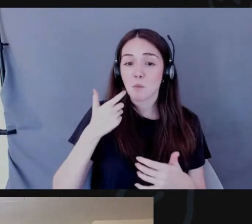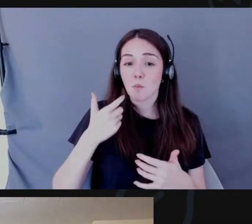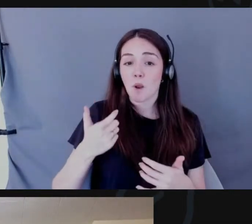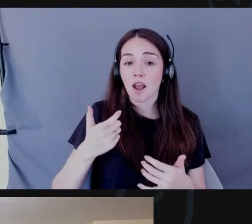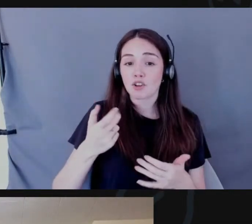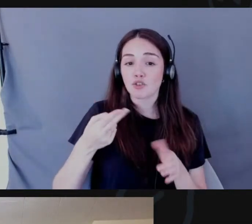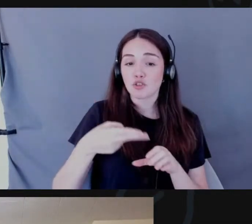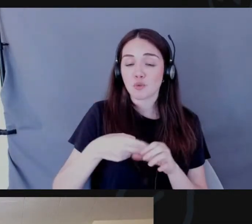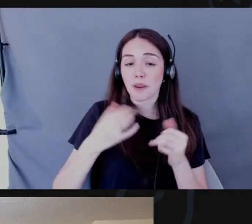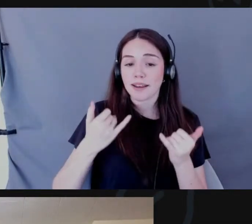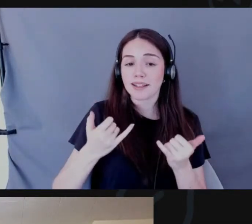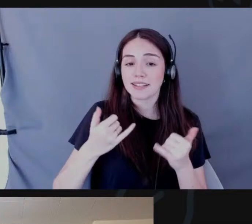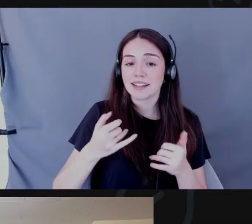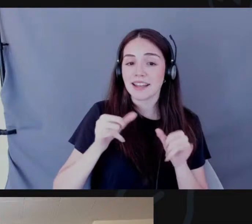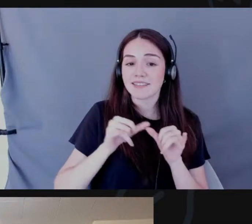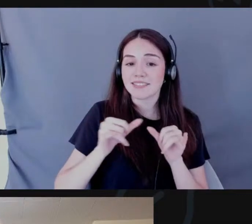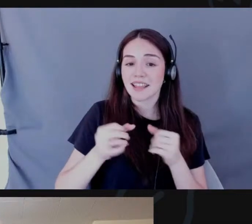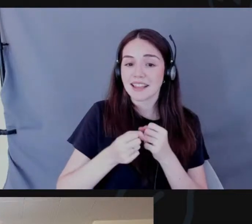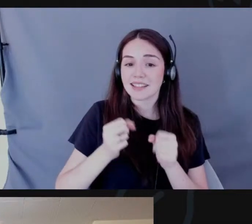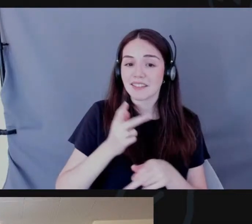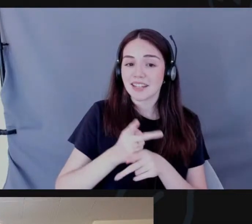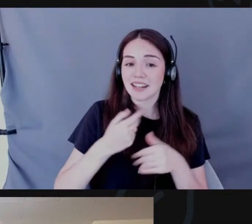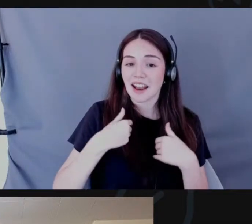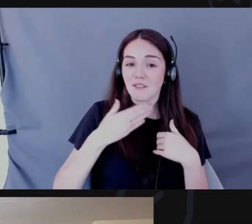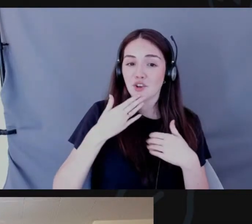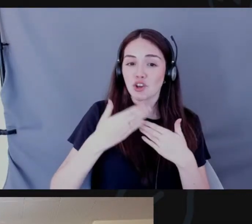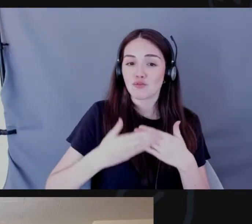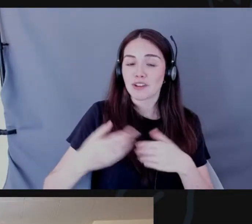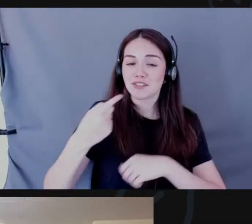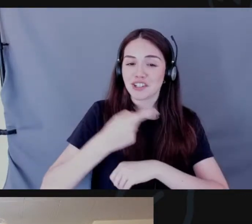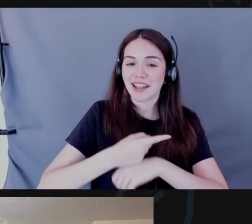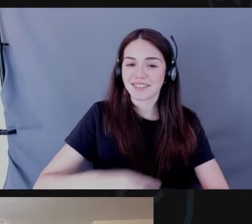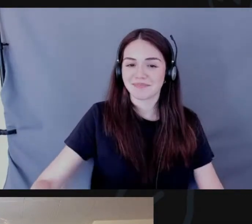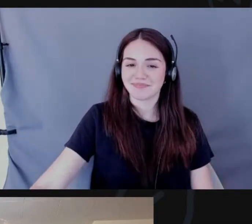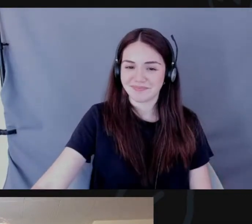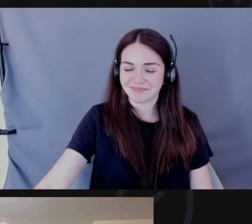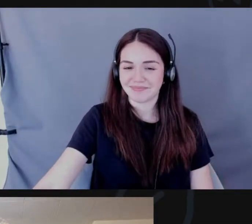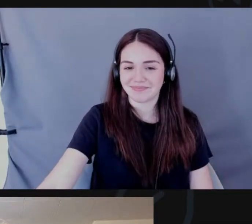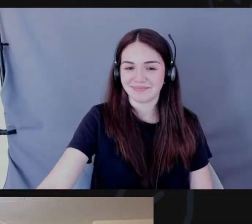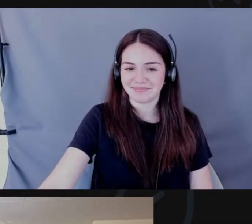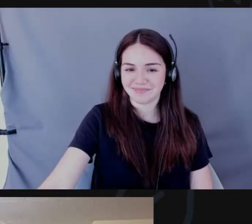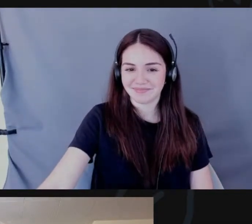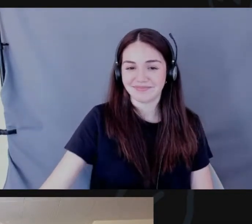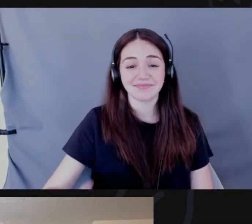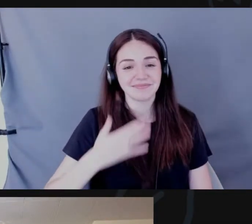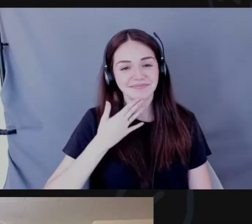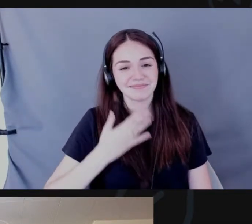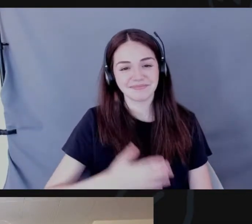afternoon. Stay safe, take care, and have a good rest of the day. Thank you.